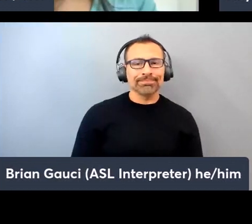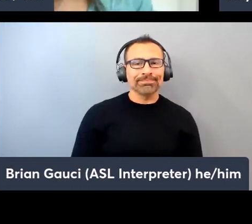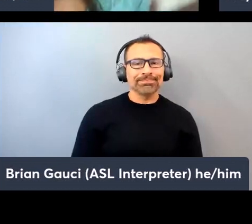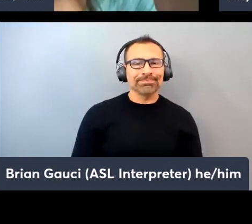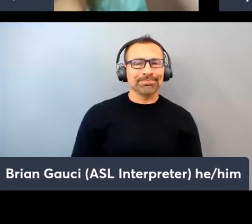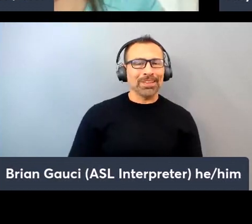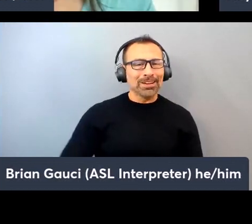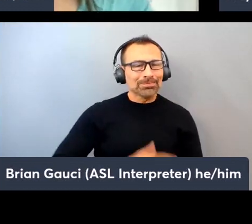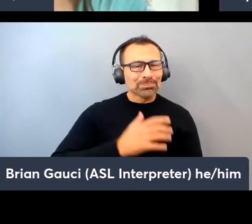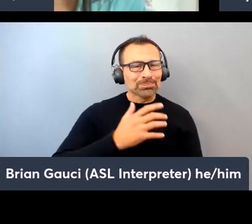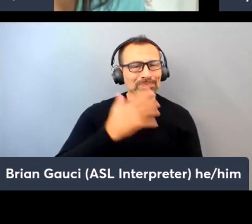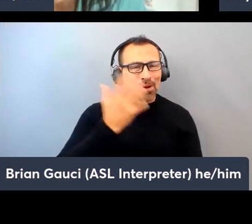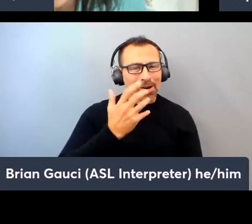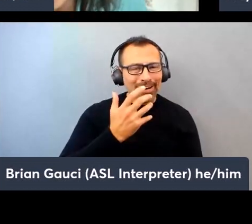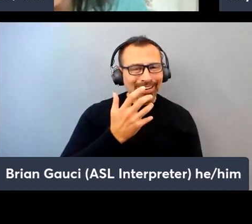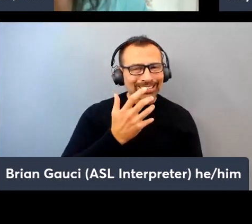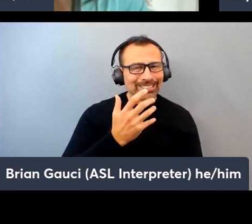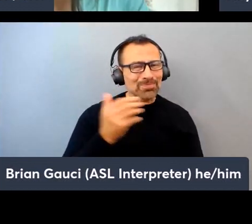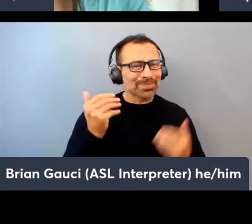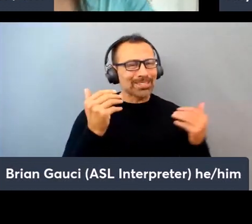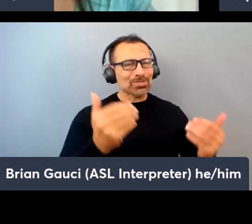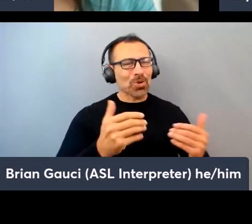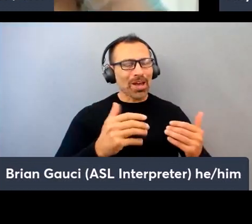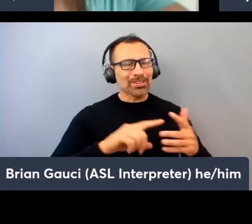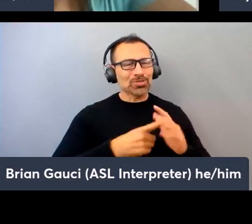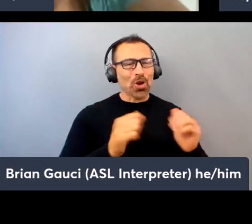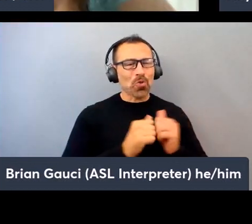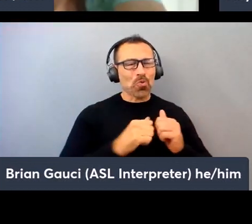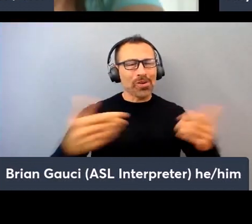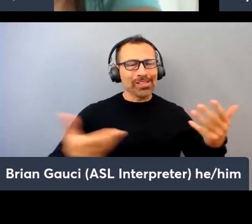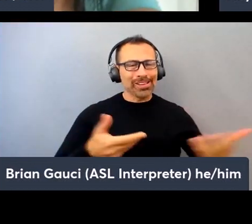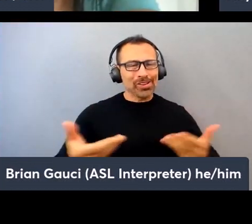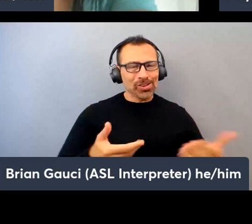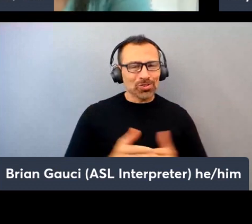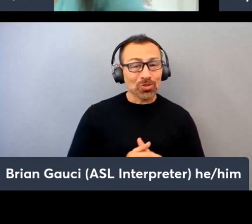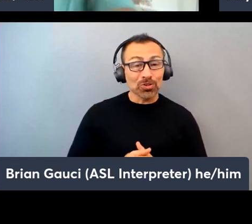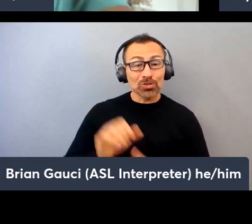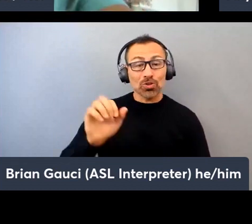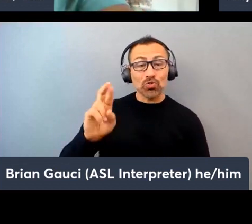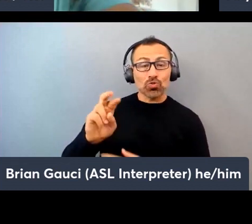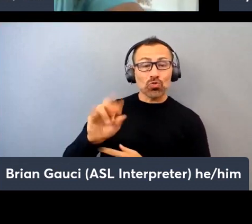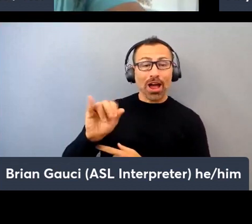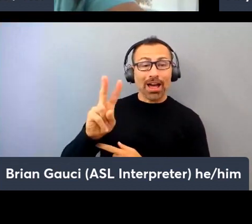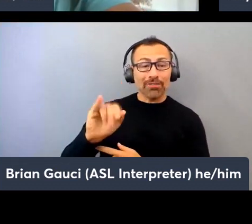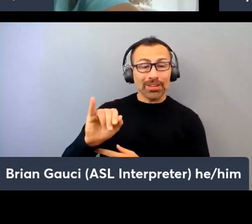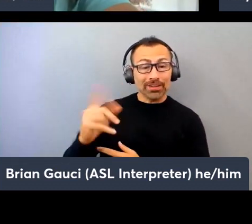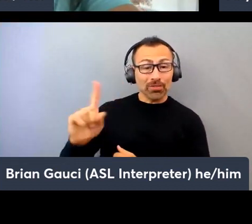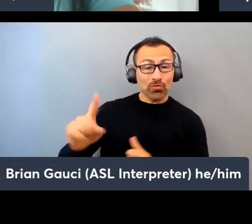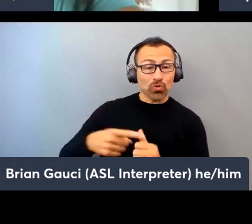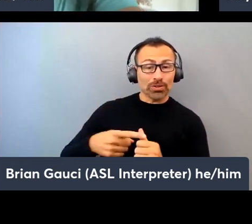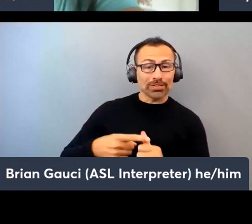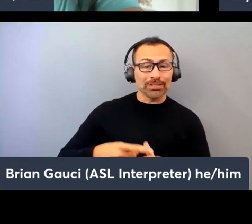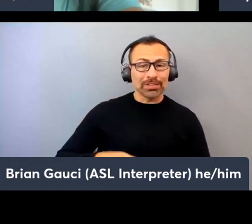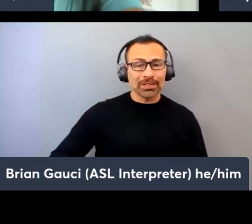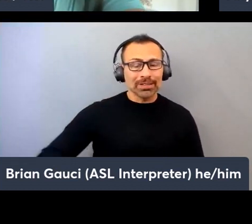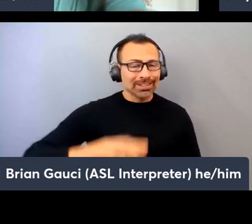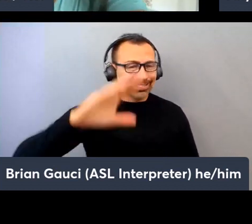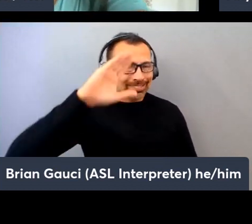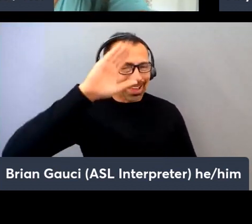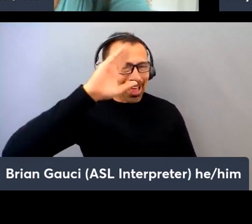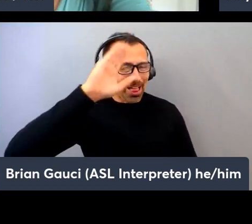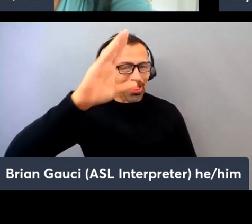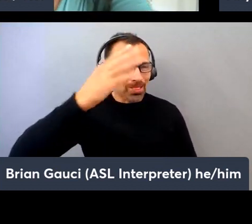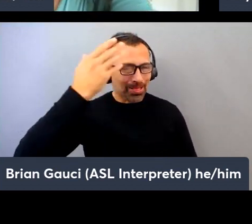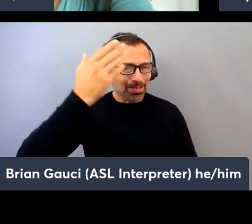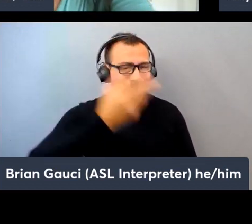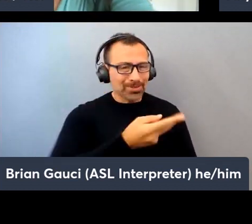Awesome. So let's do some intros. Yeah, Robbie, you want to say hi? Hey, hey Anya and Jillian. Thanks